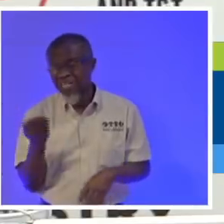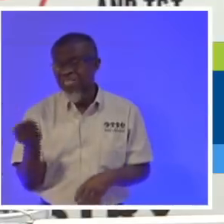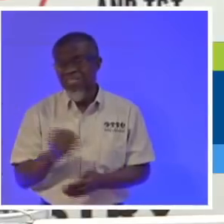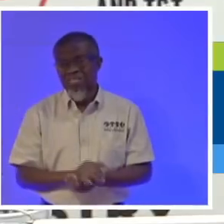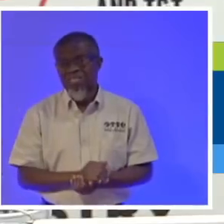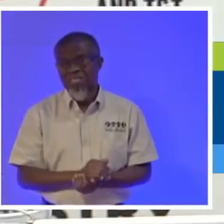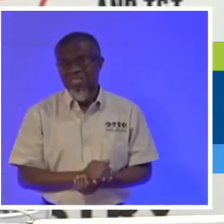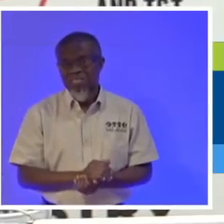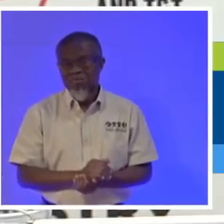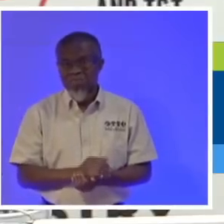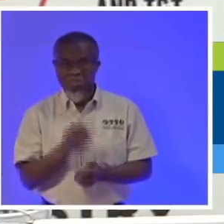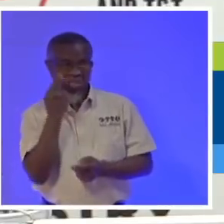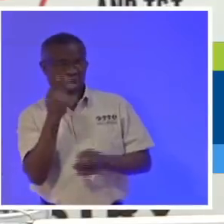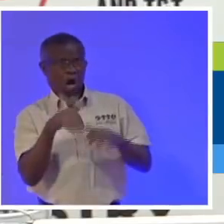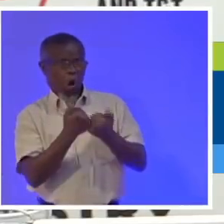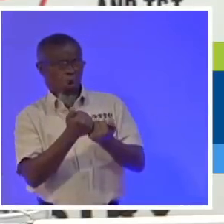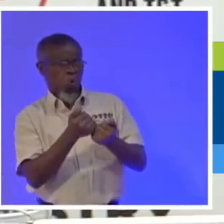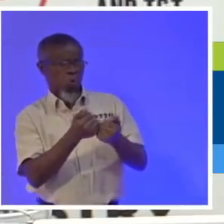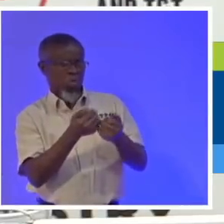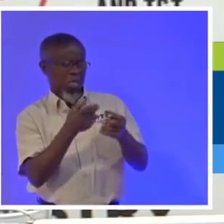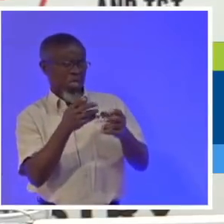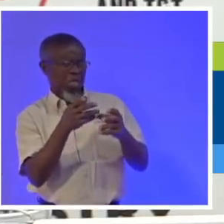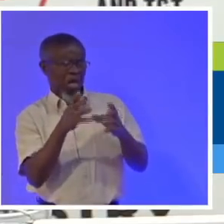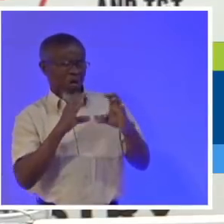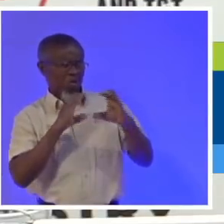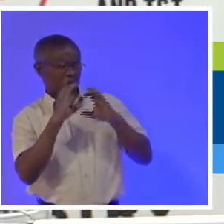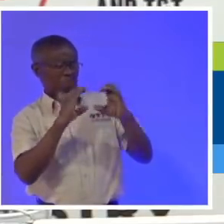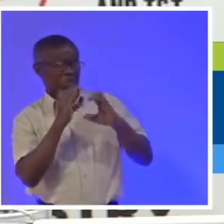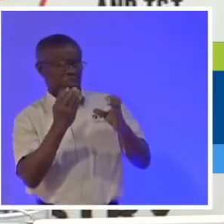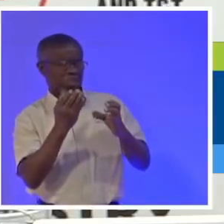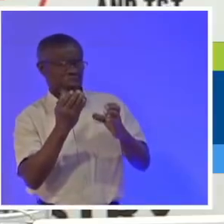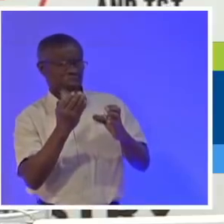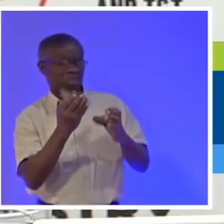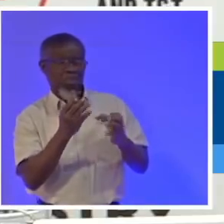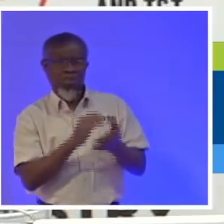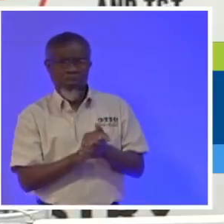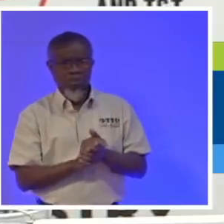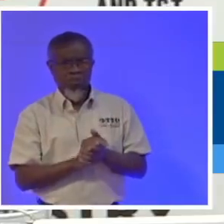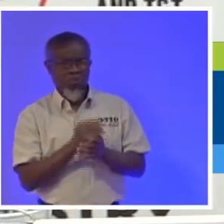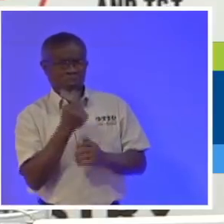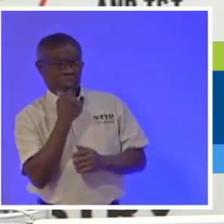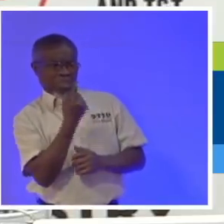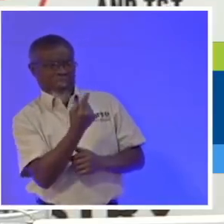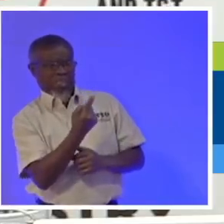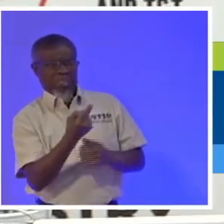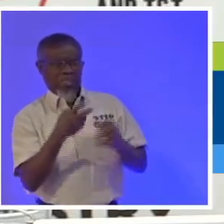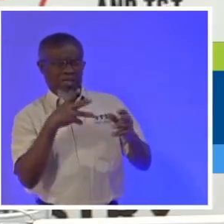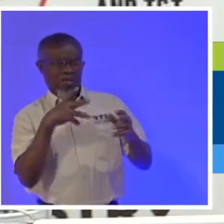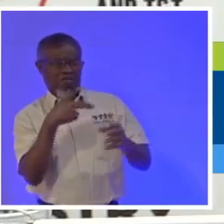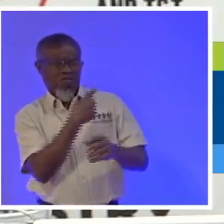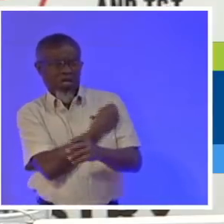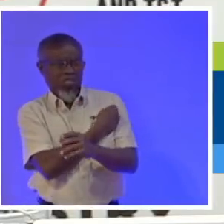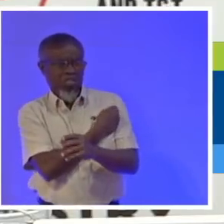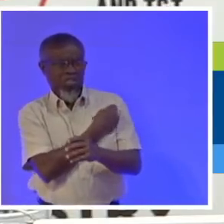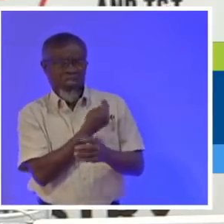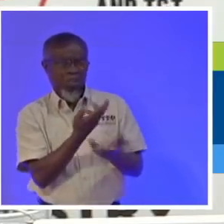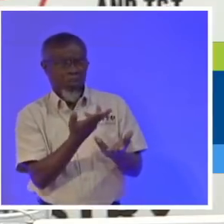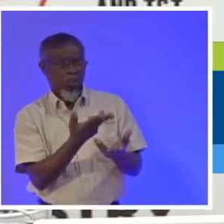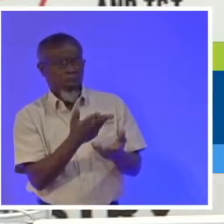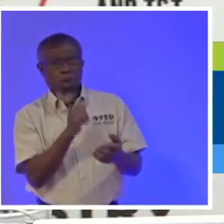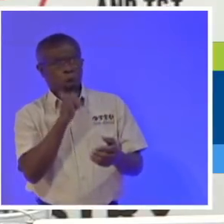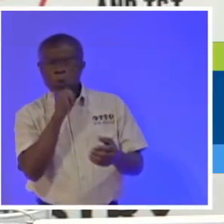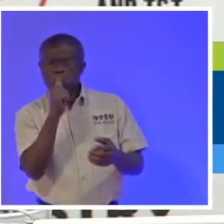conversation is now being framed in the public domain is that vaccinations are something not